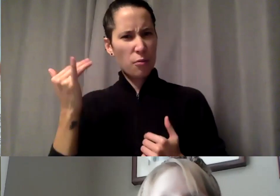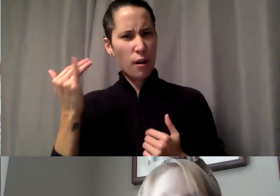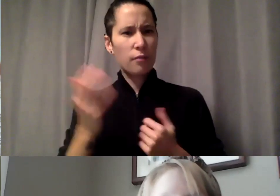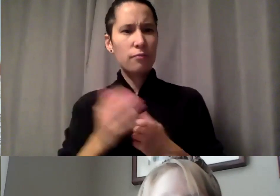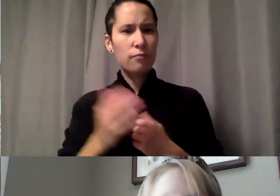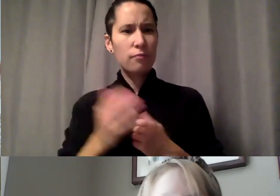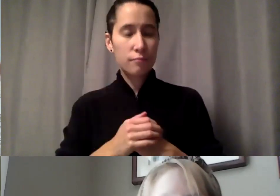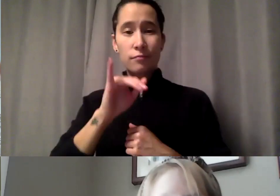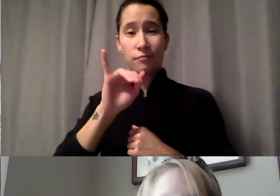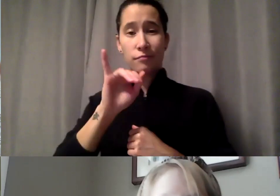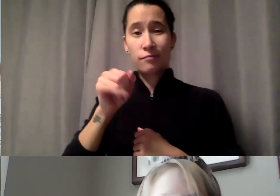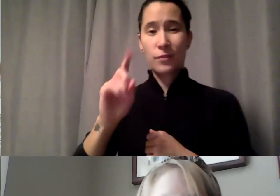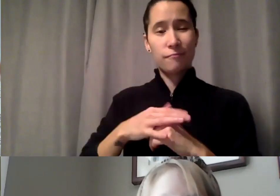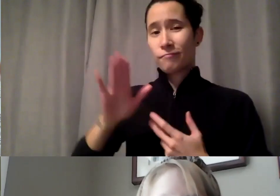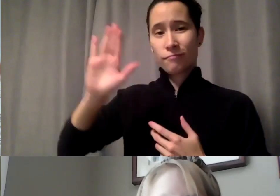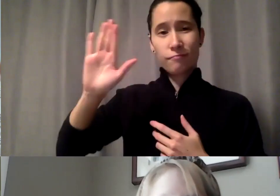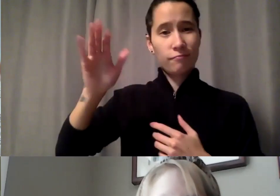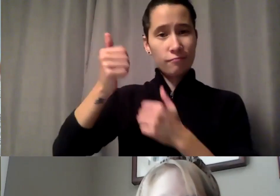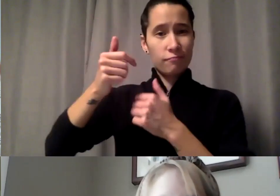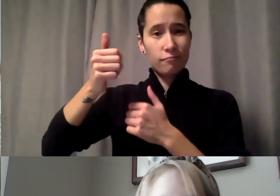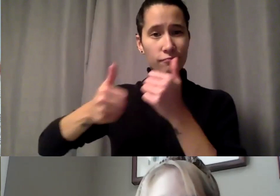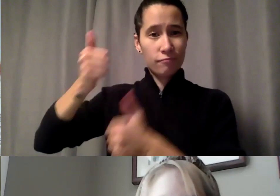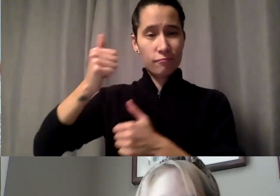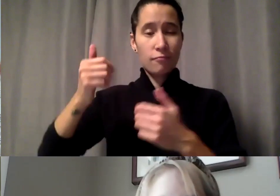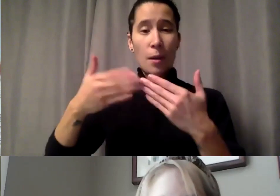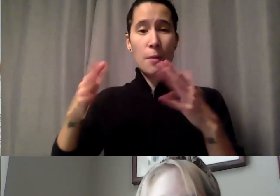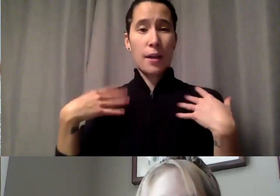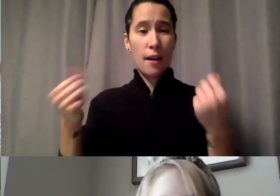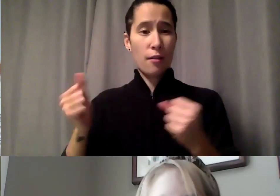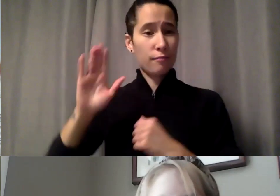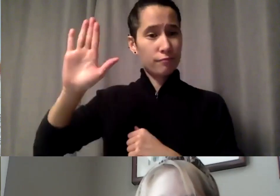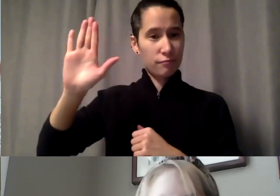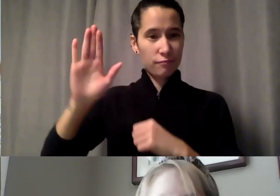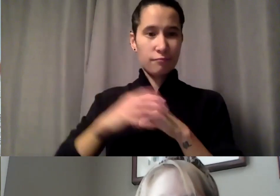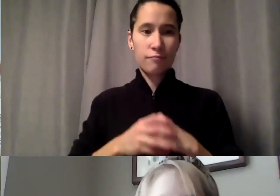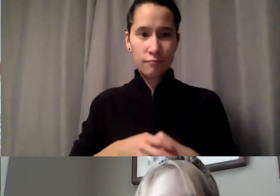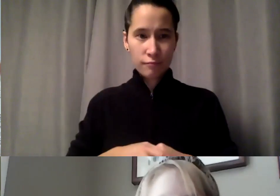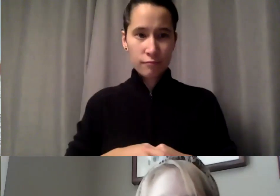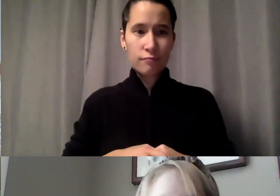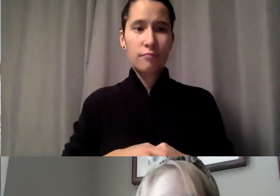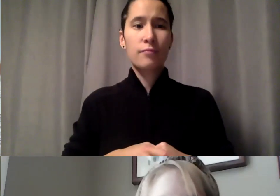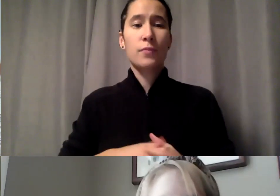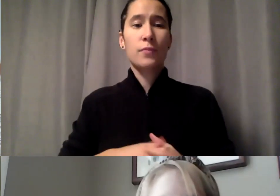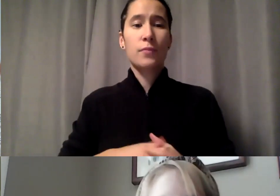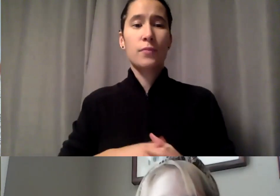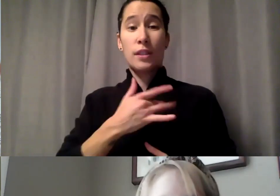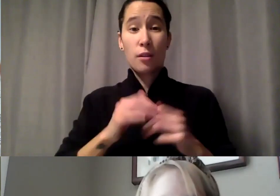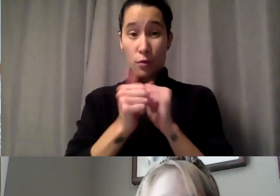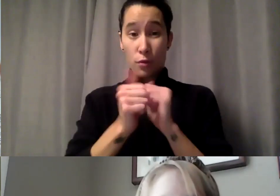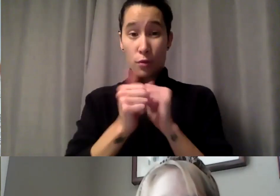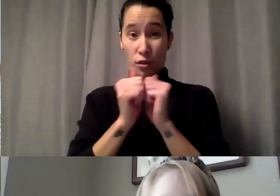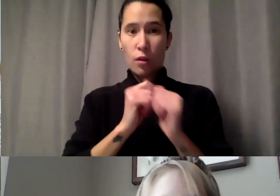Public health has told us that they wanted 3. We have a higher heart rates when we're participating in sport,